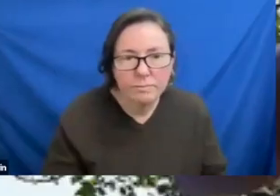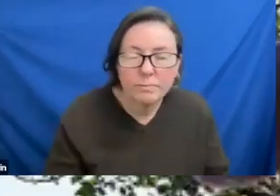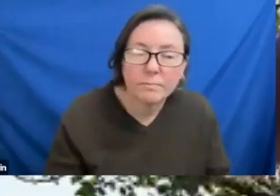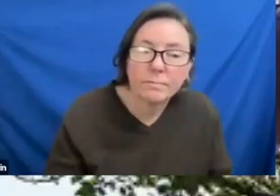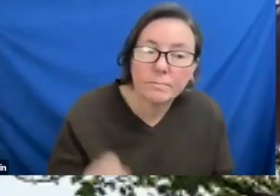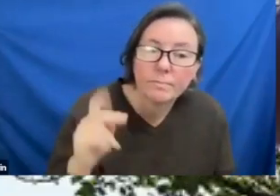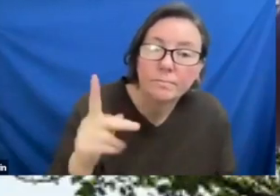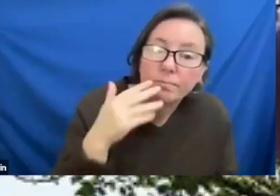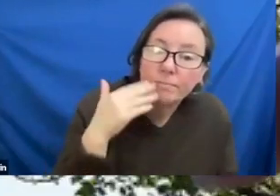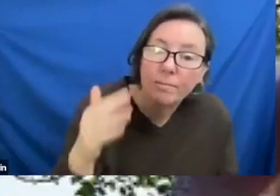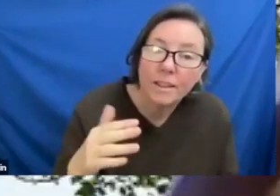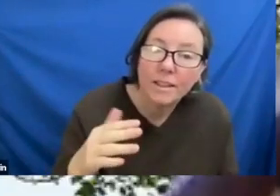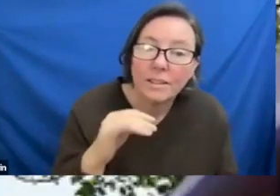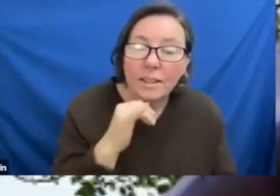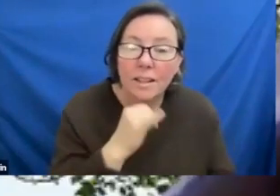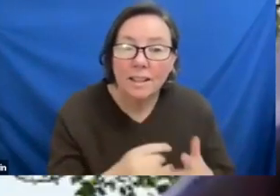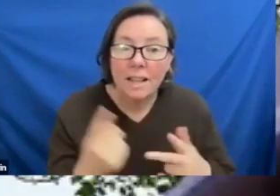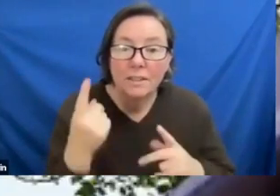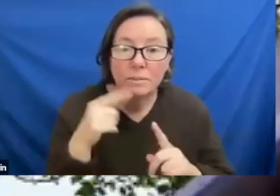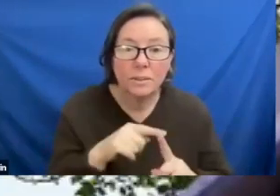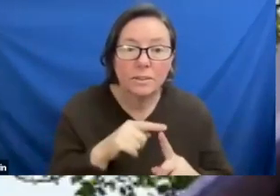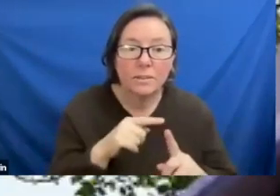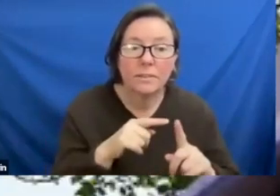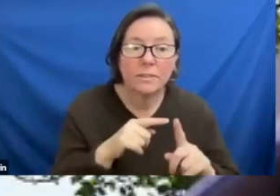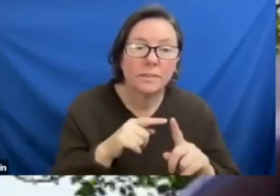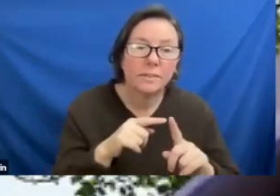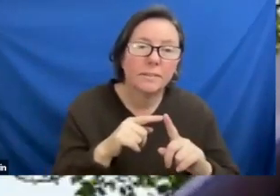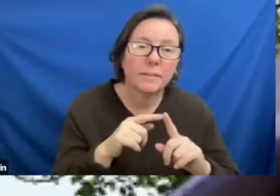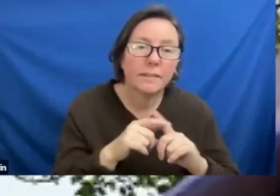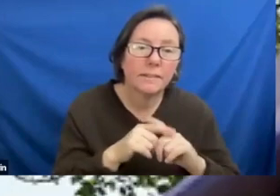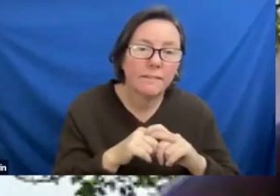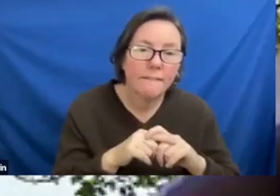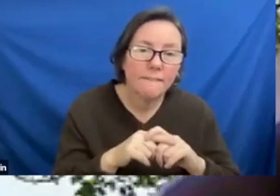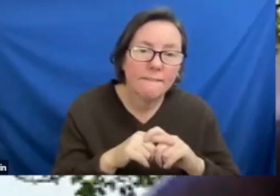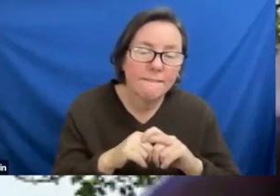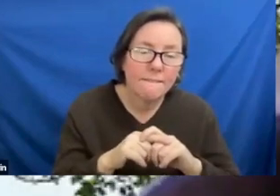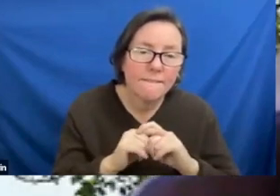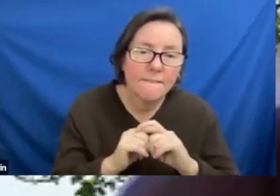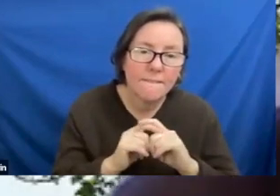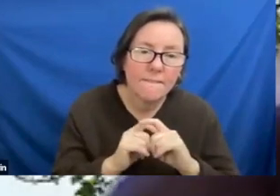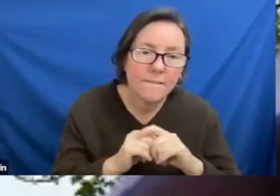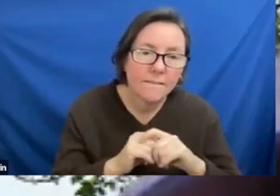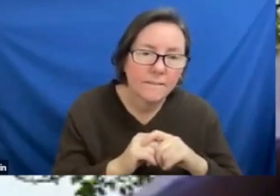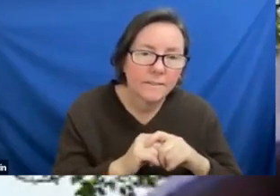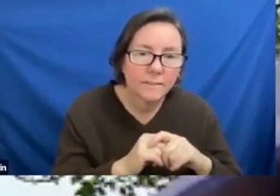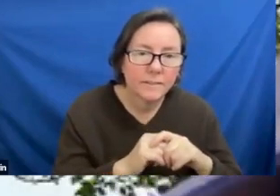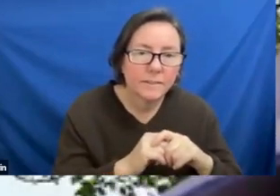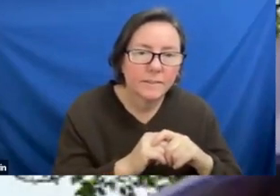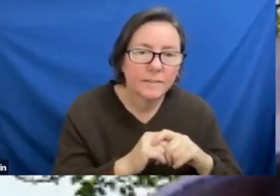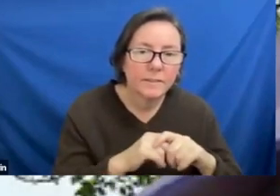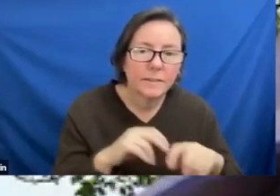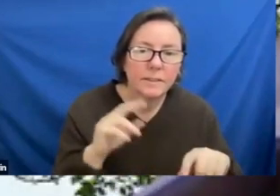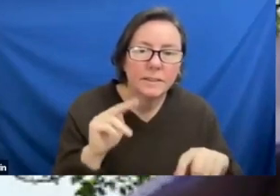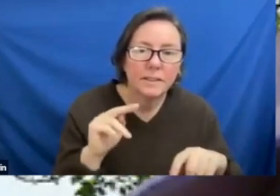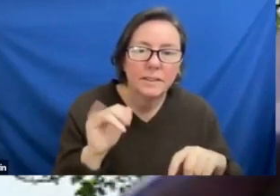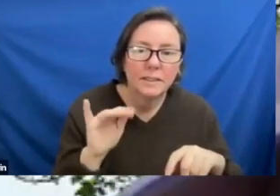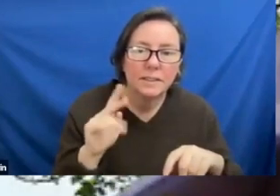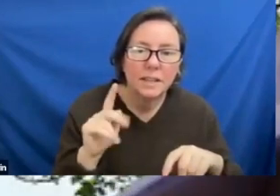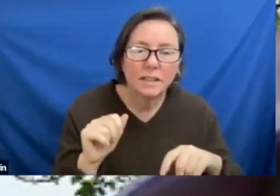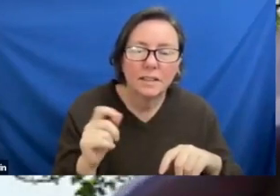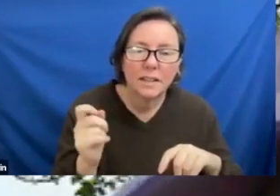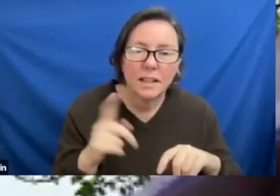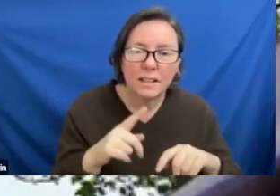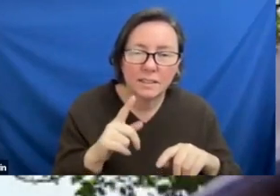Terrific, thanks. And then the last one is Nataka said, is there a